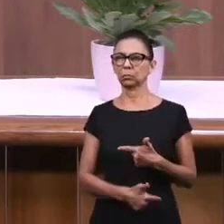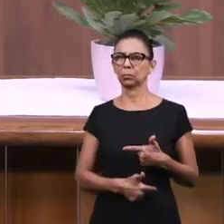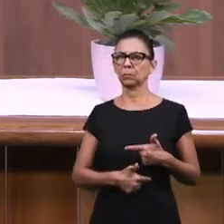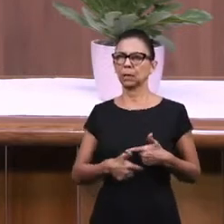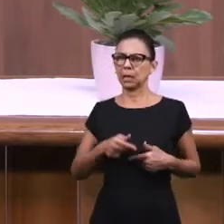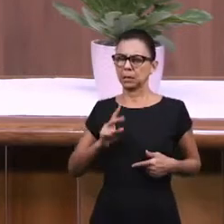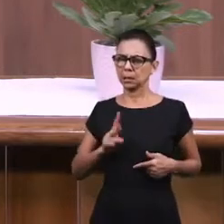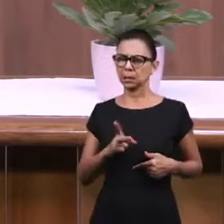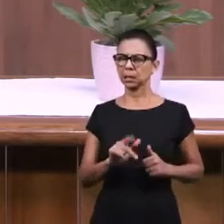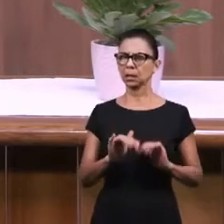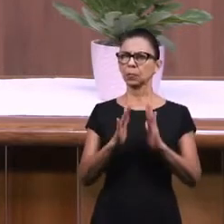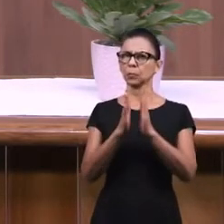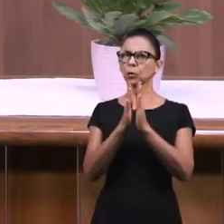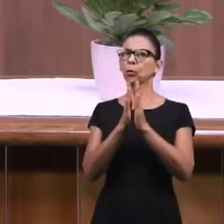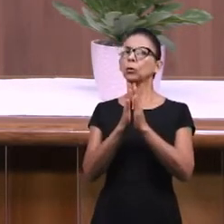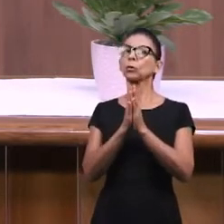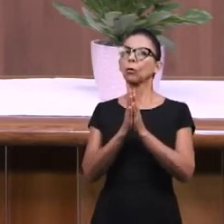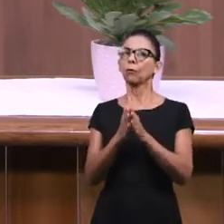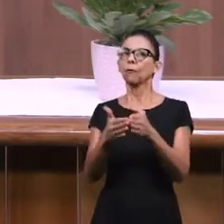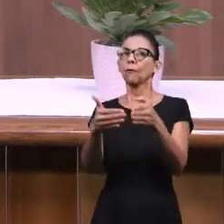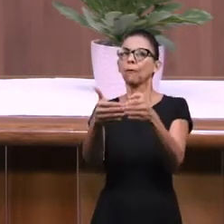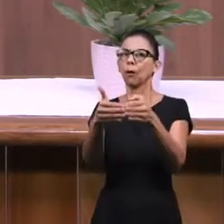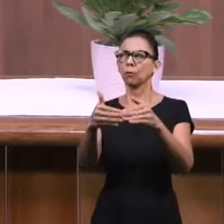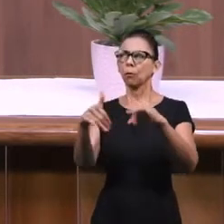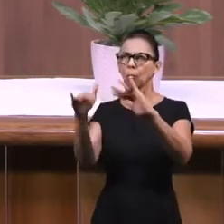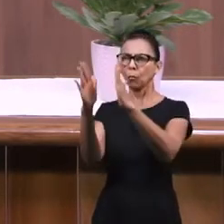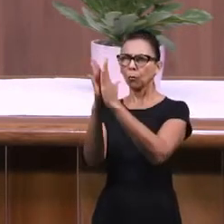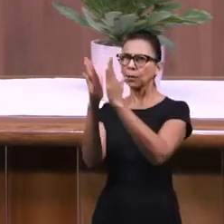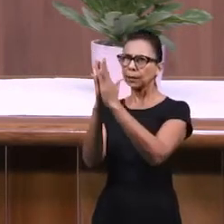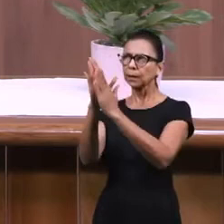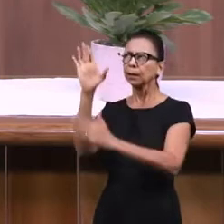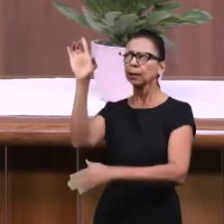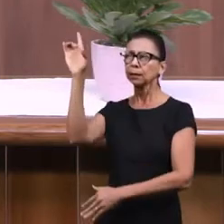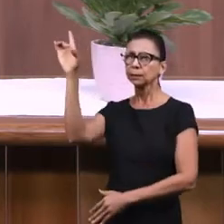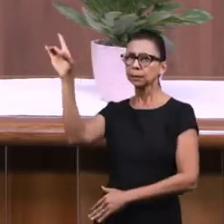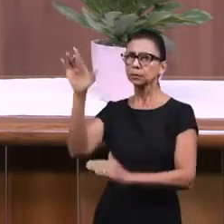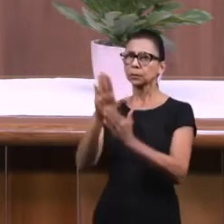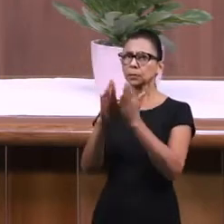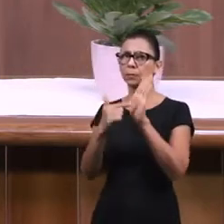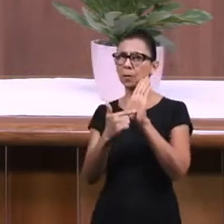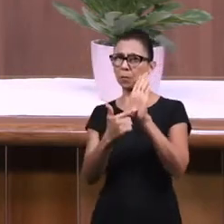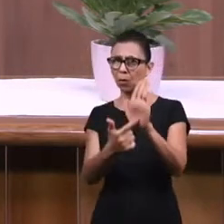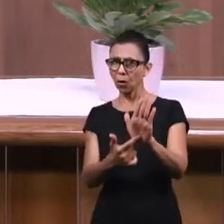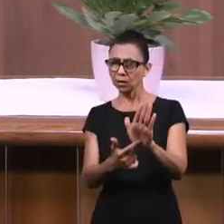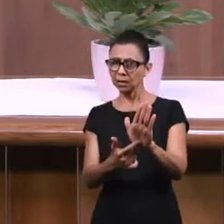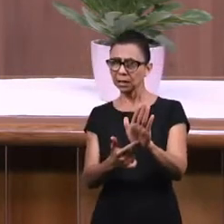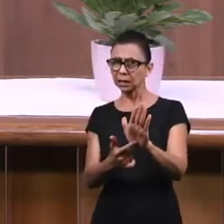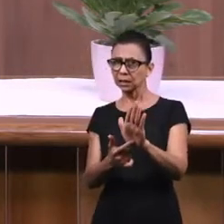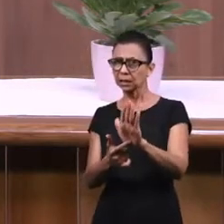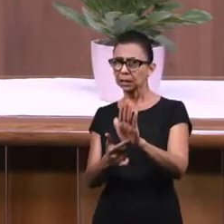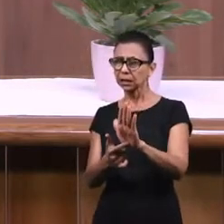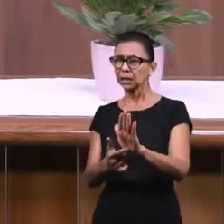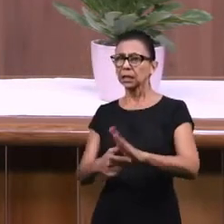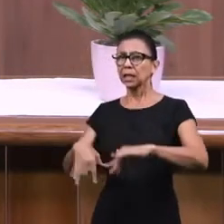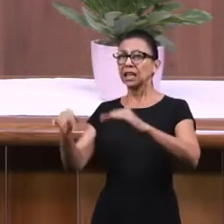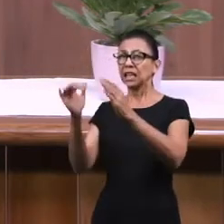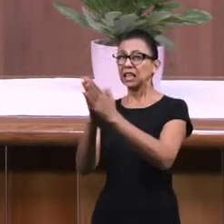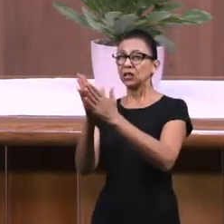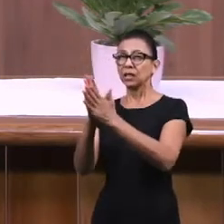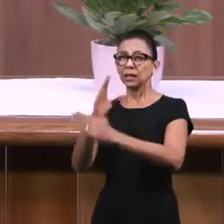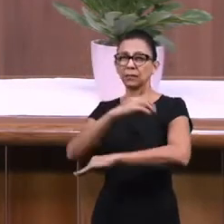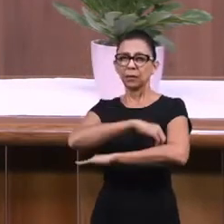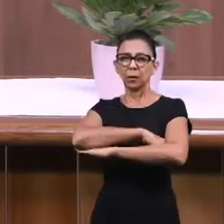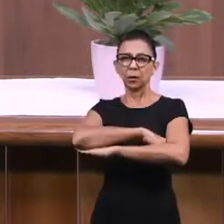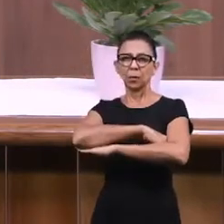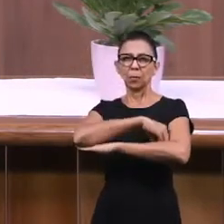and battles, but in all those times, his prayer saved his life. The Bible says that he prayed 3 times a day